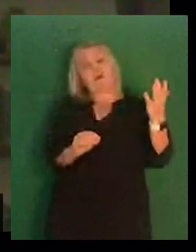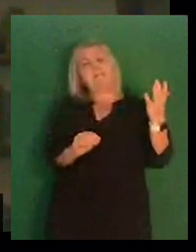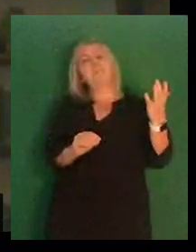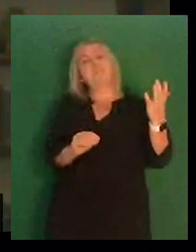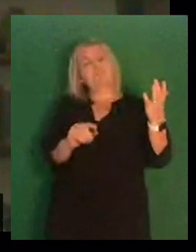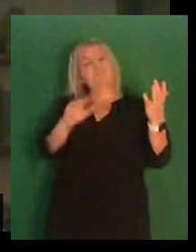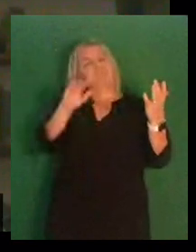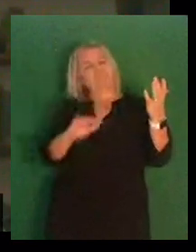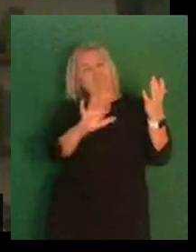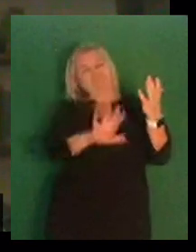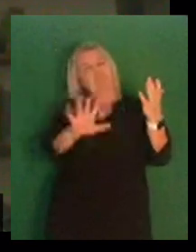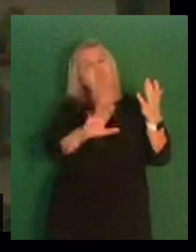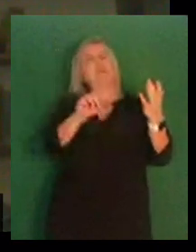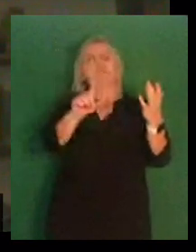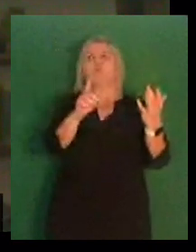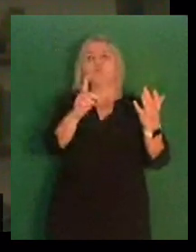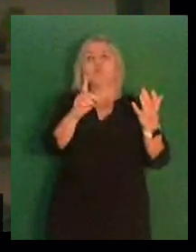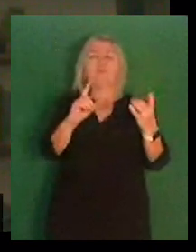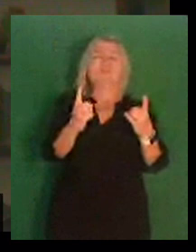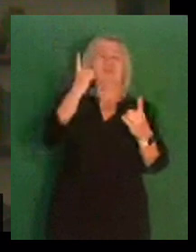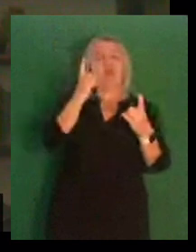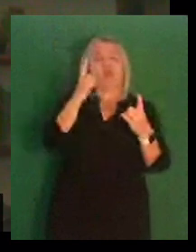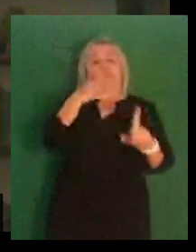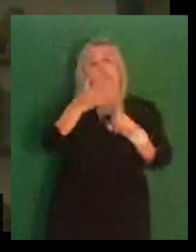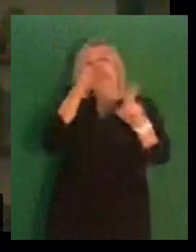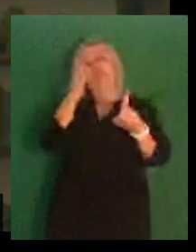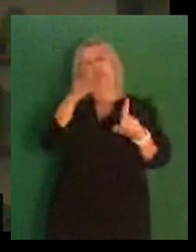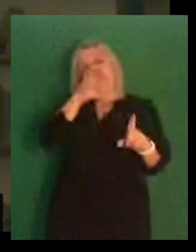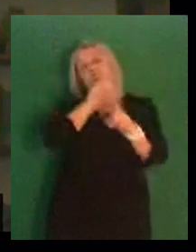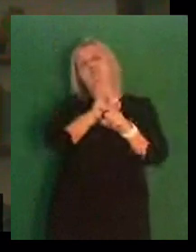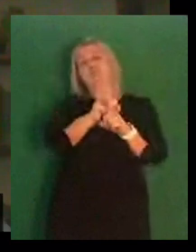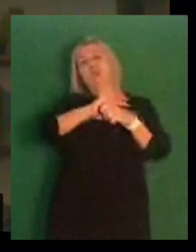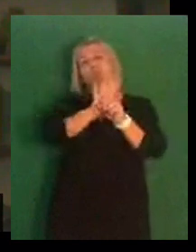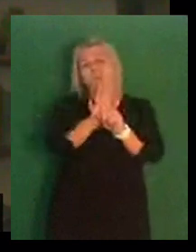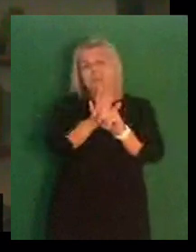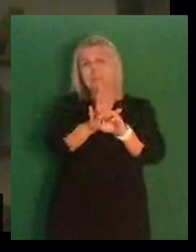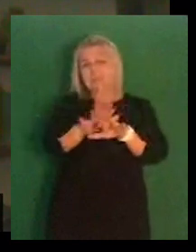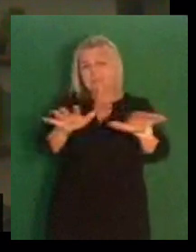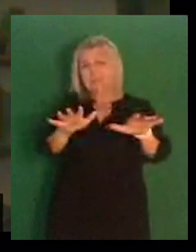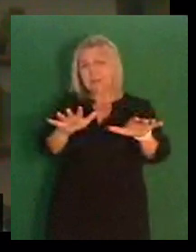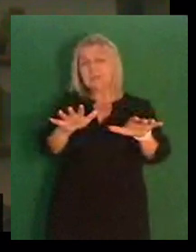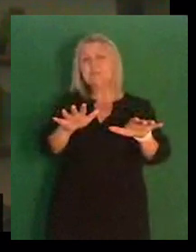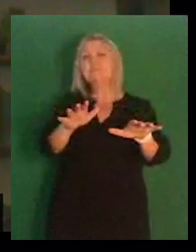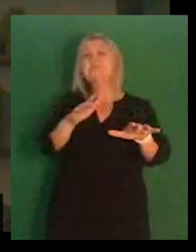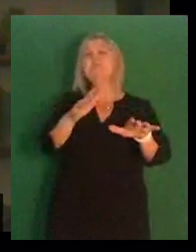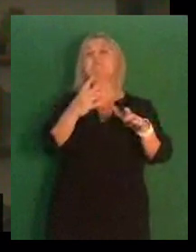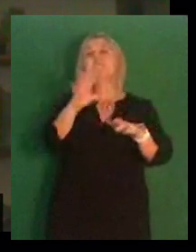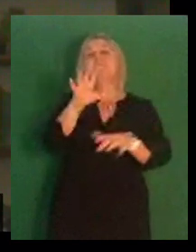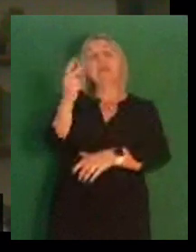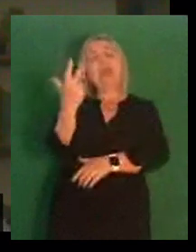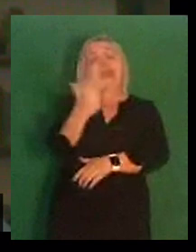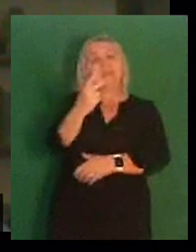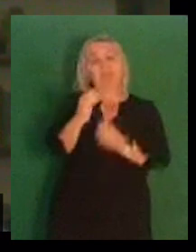our first COVID case was evidence on the 18th of March, and so a little bit later we had